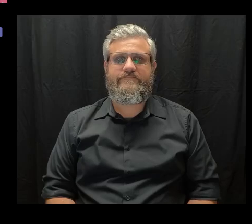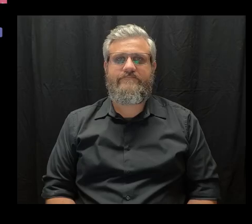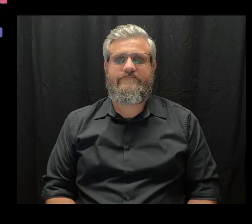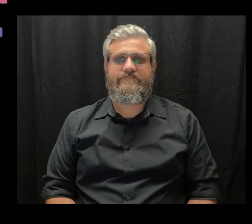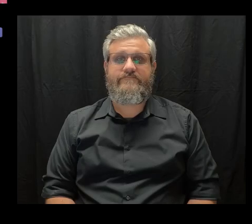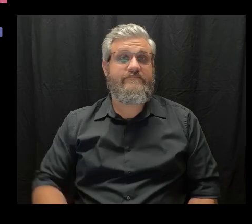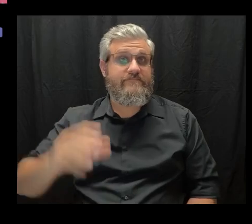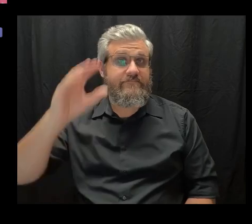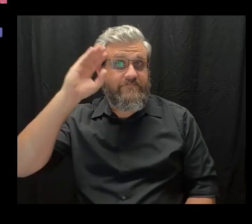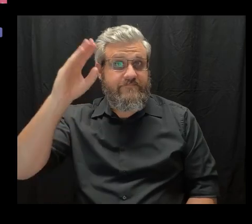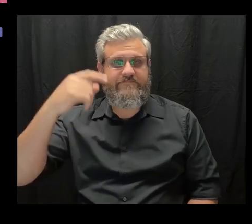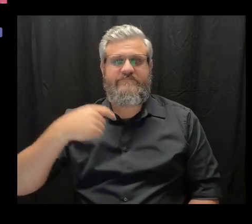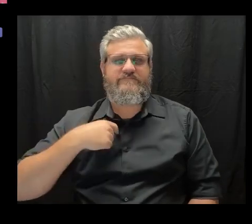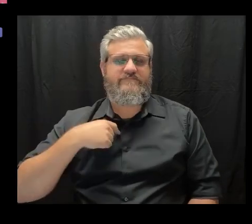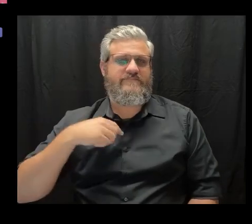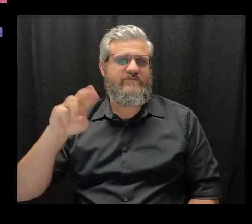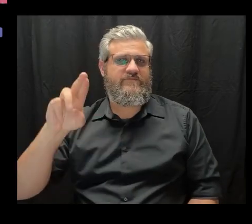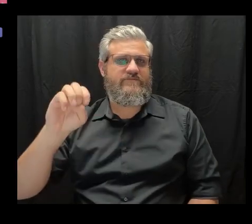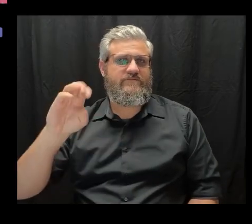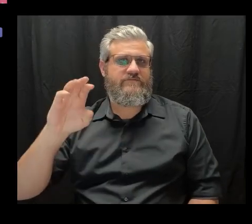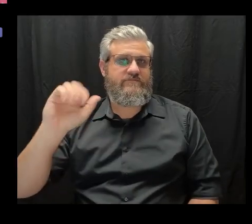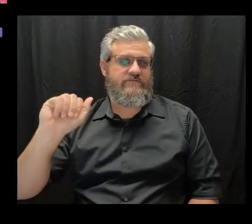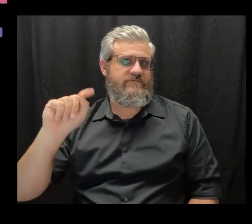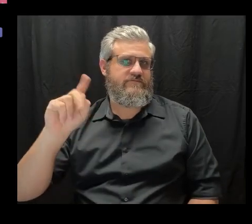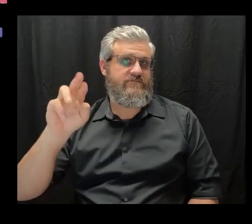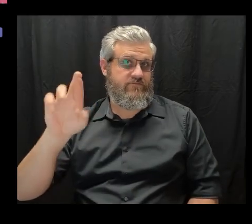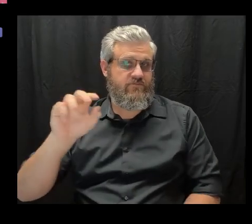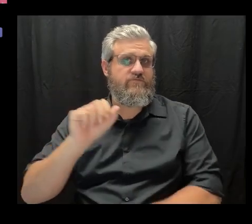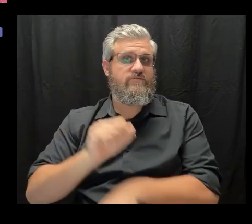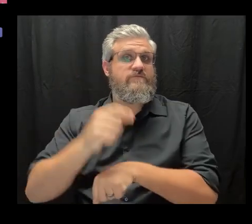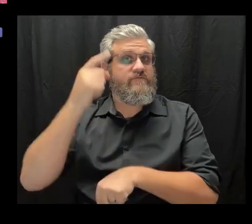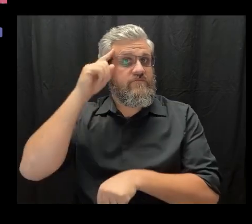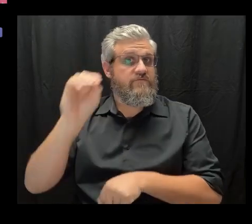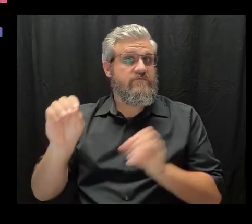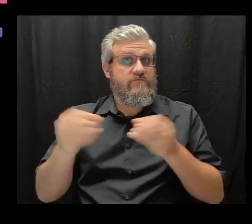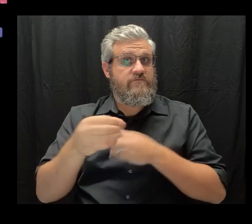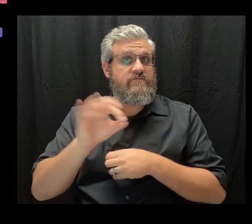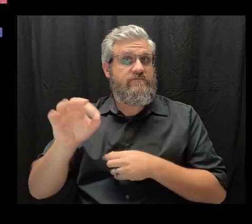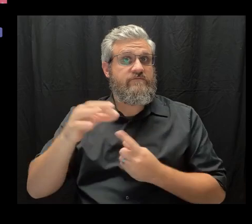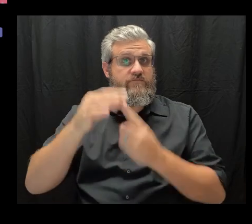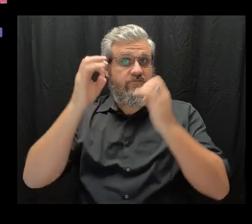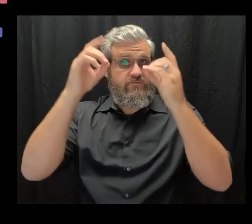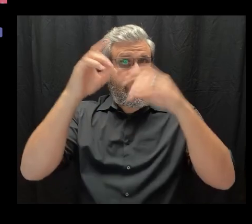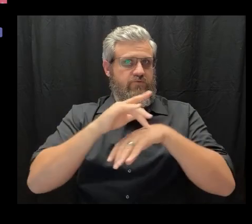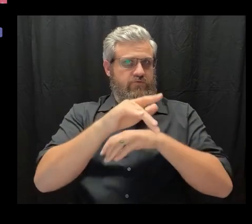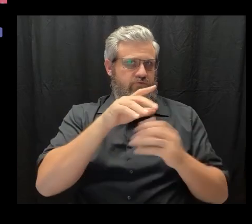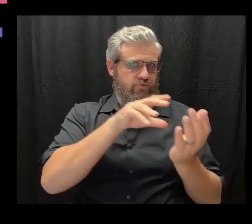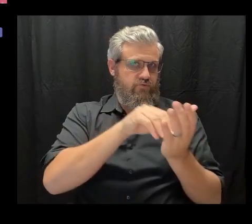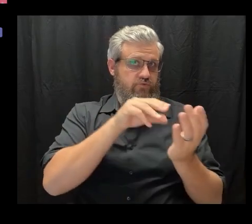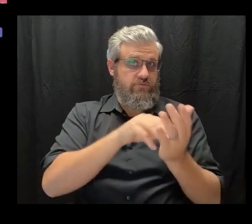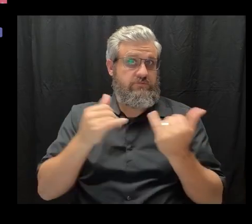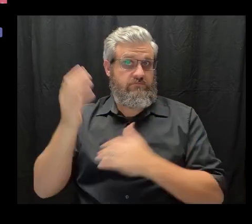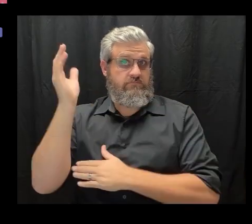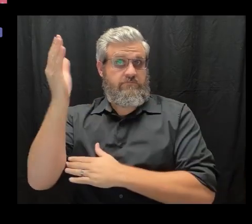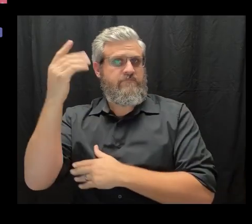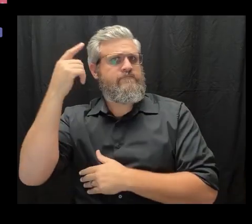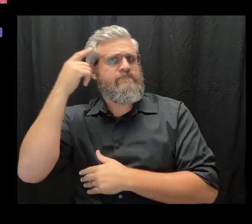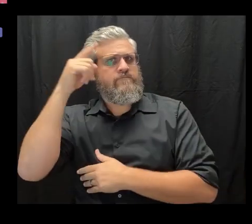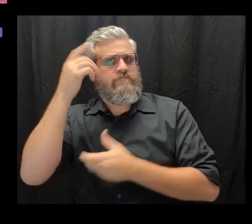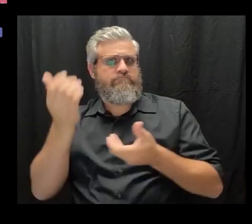Hello, I'm Rebecca Turner with the Office of Special Education and Early Learning. This presentation is designed to complement